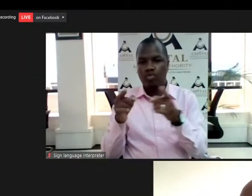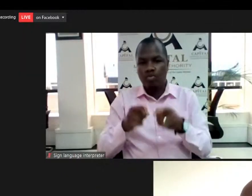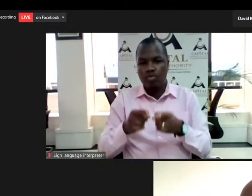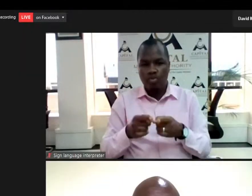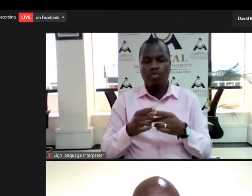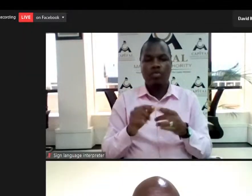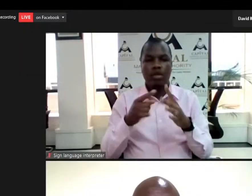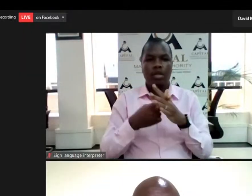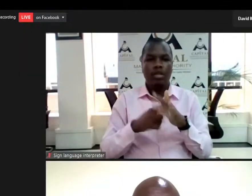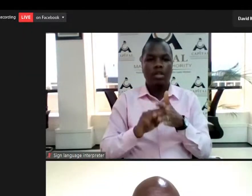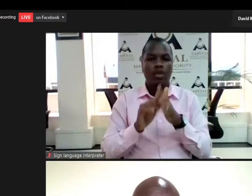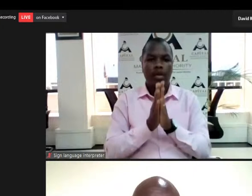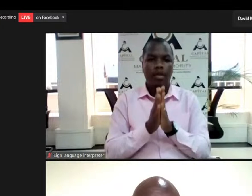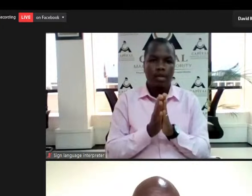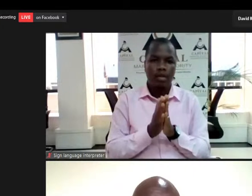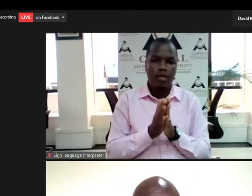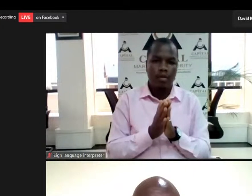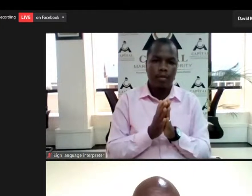start with